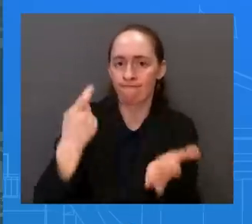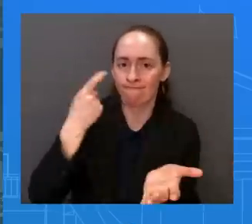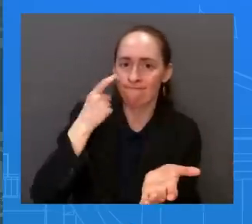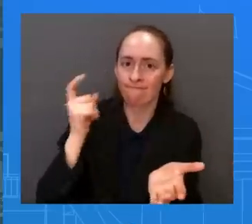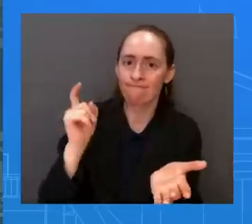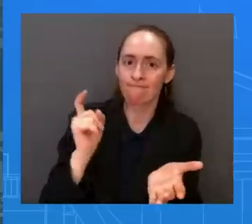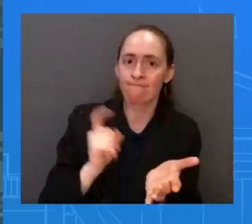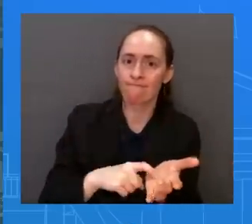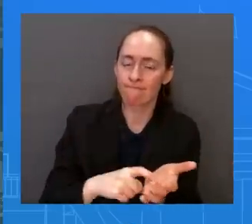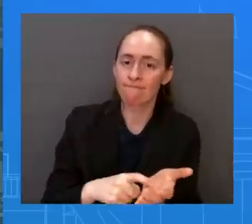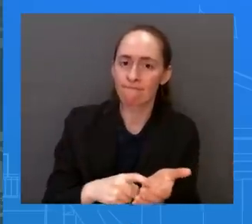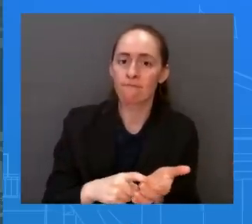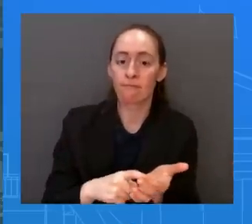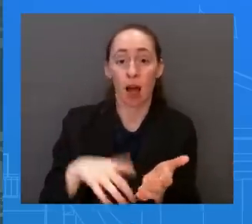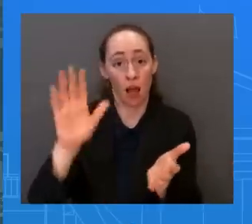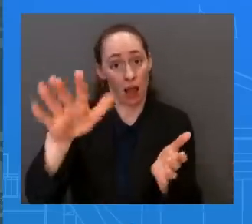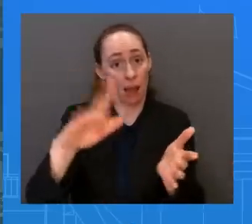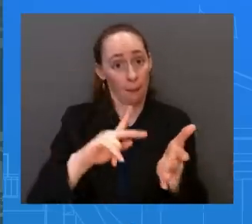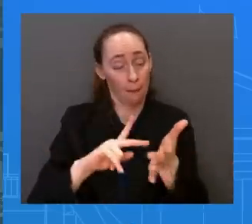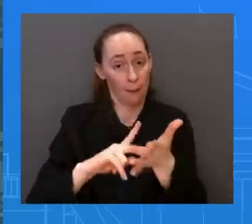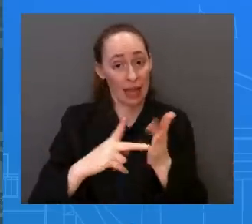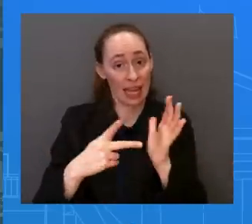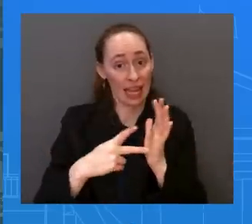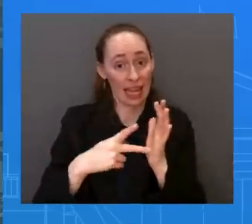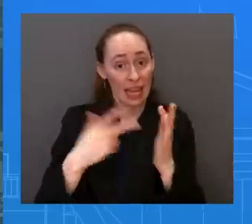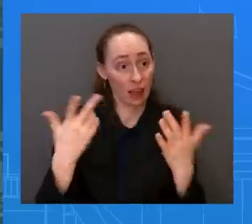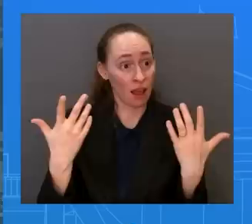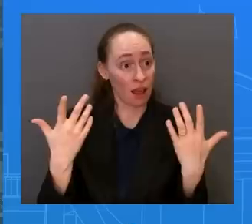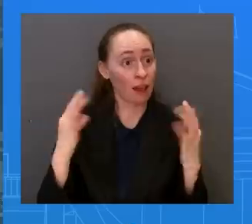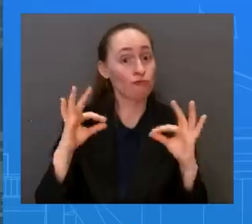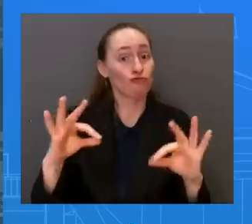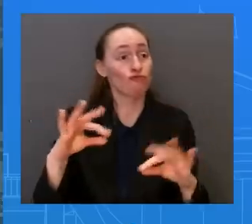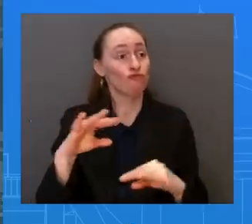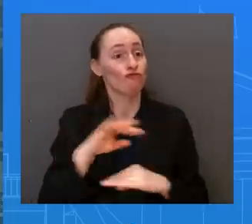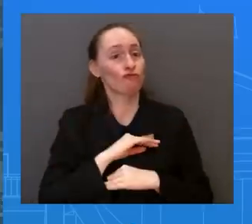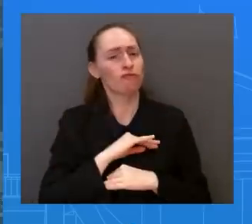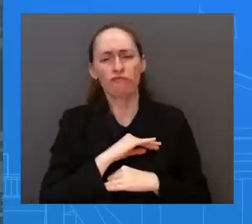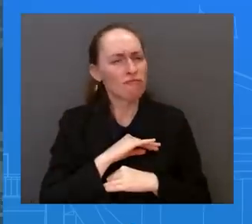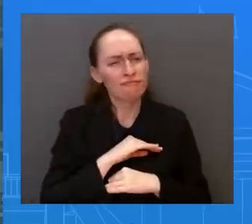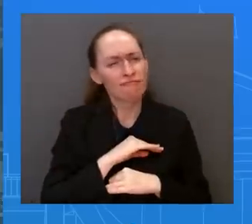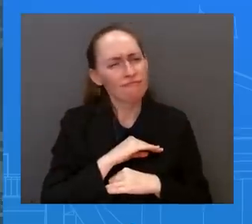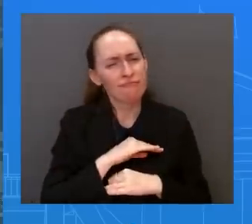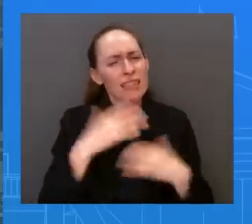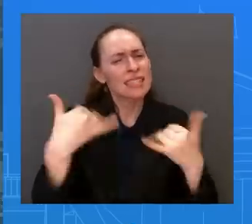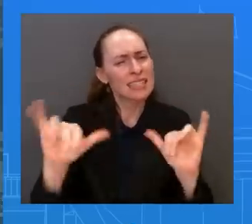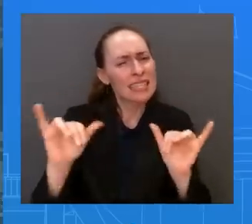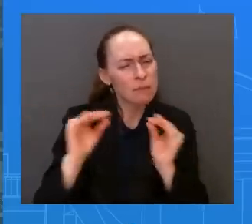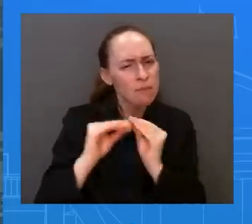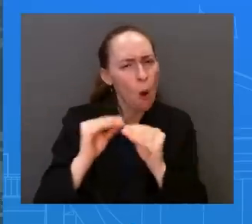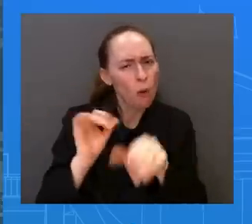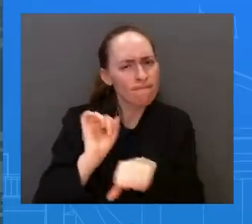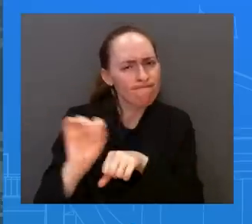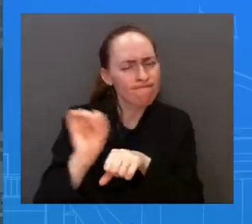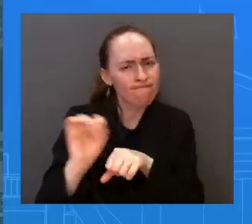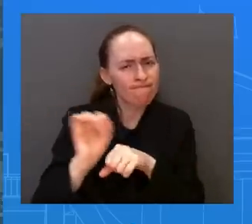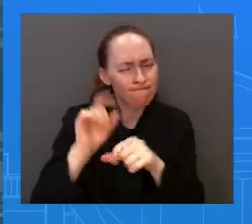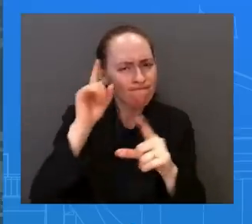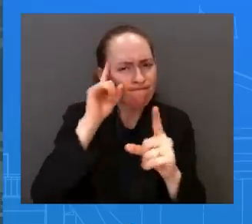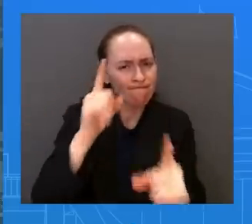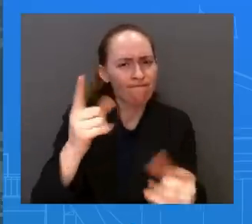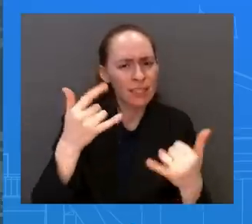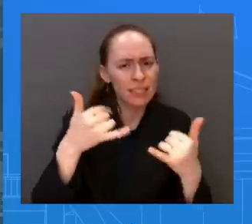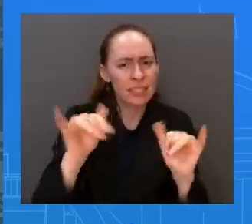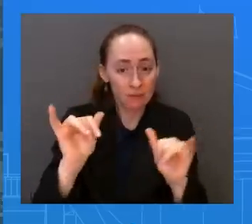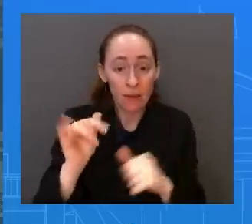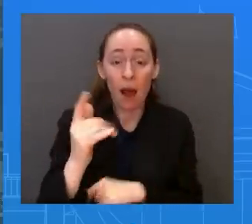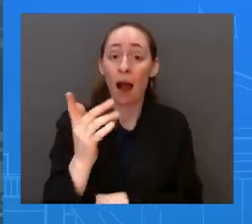you all know, we still have more work to do, and we're going to keep at it. But unlike Republicans in Congress who simply pull the political stunts